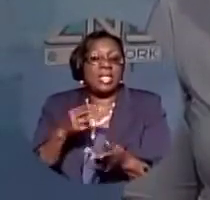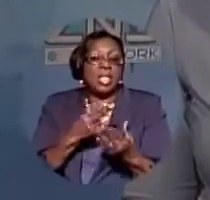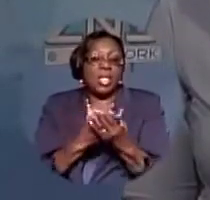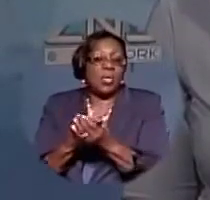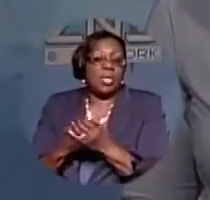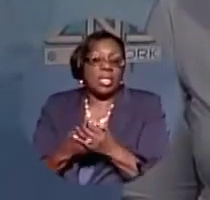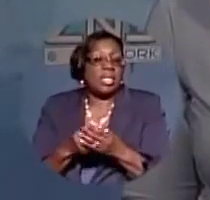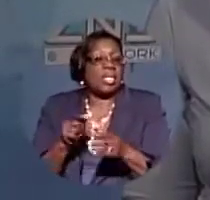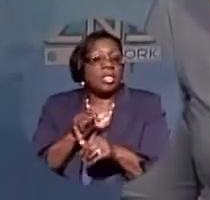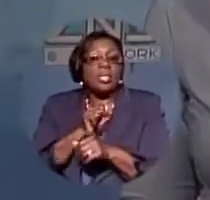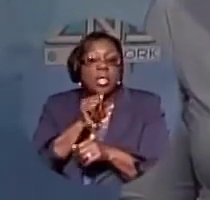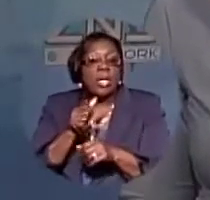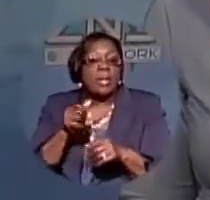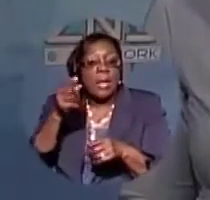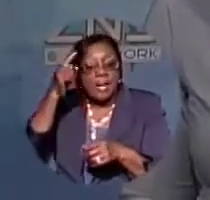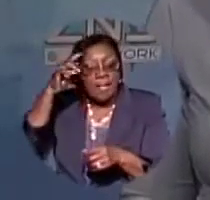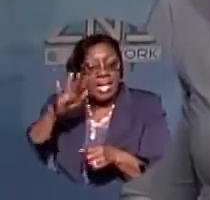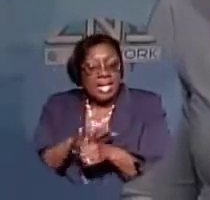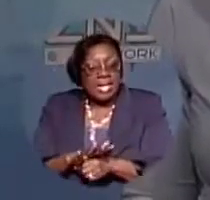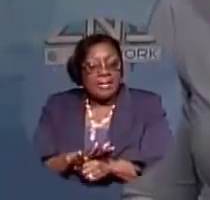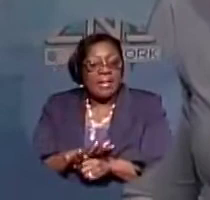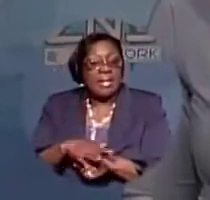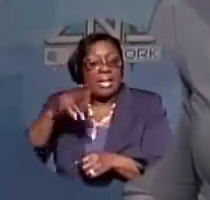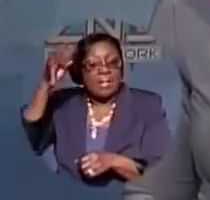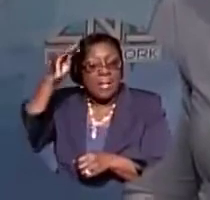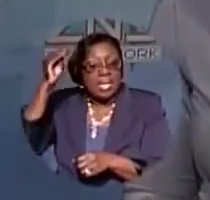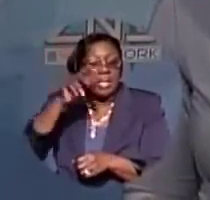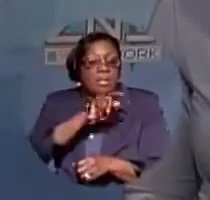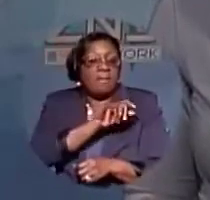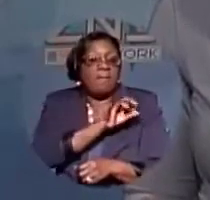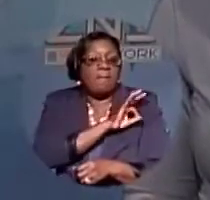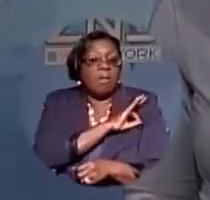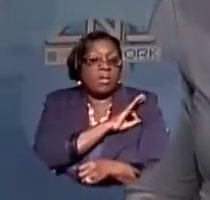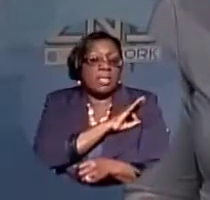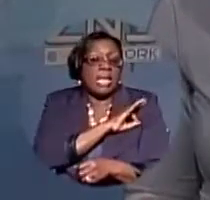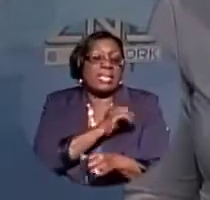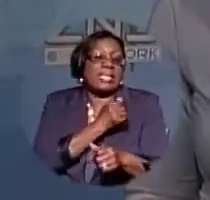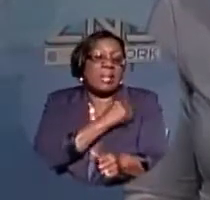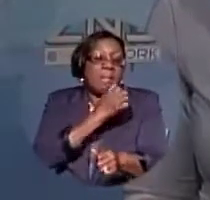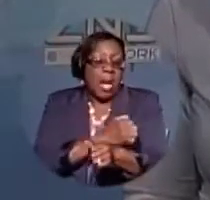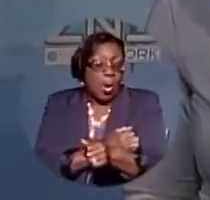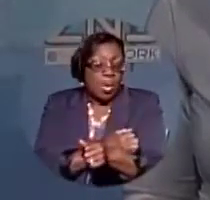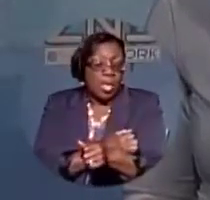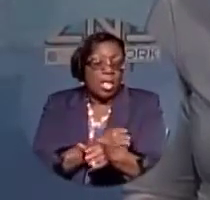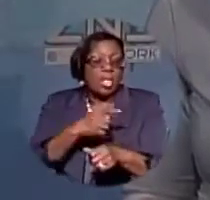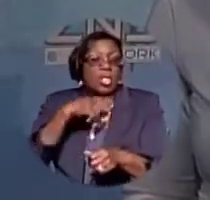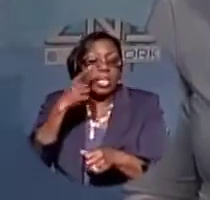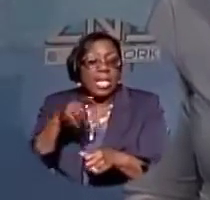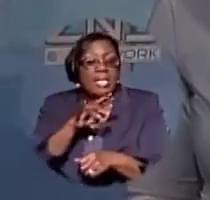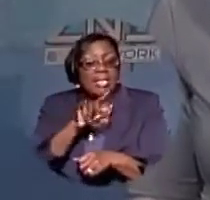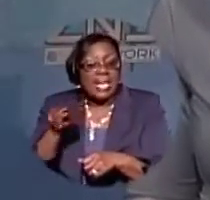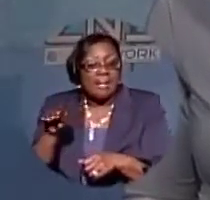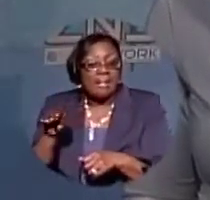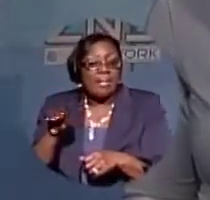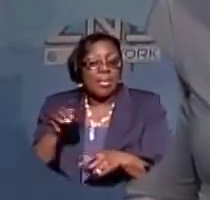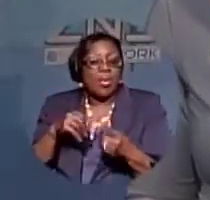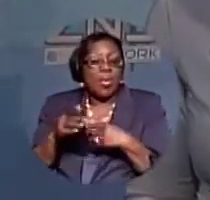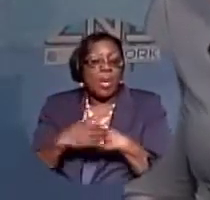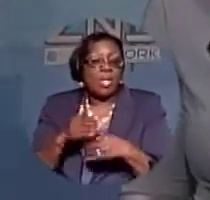that Minister Folks has the power to instruct them to return to work, since the last government official they spoke with was the Prime